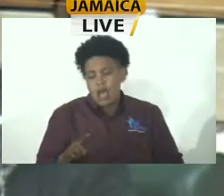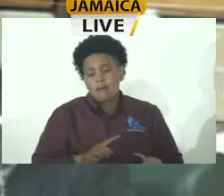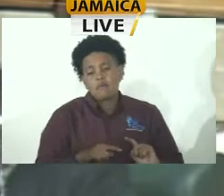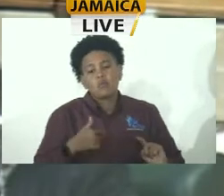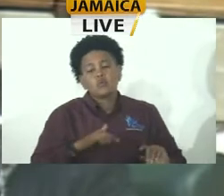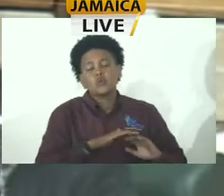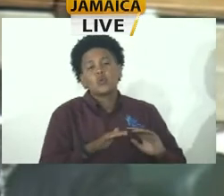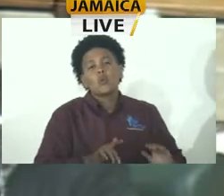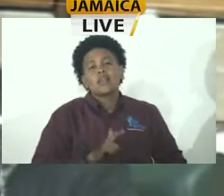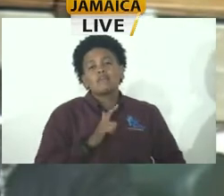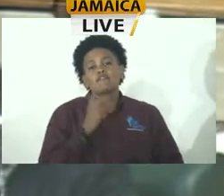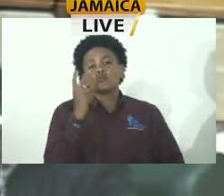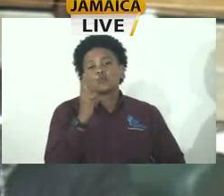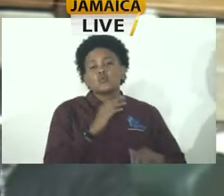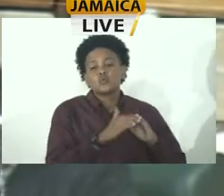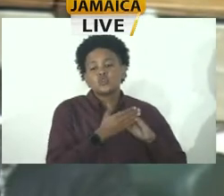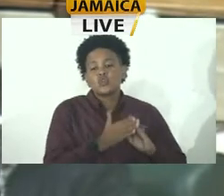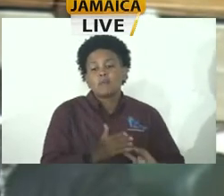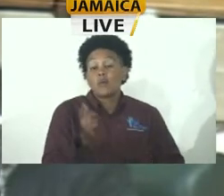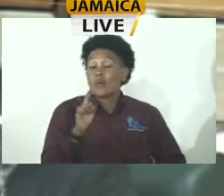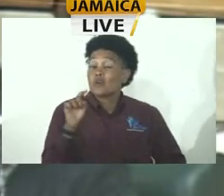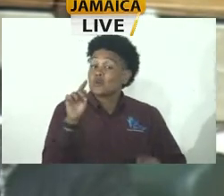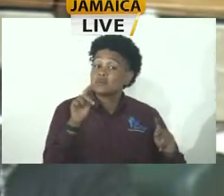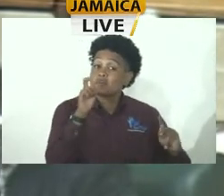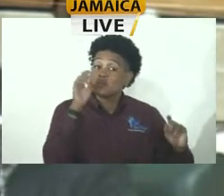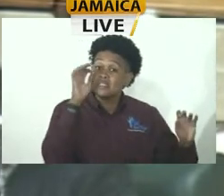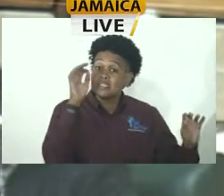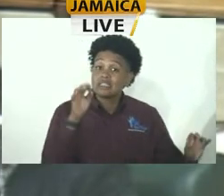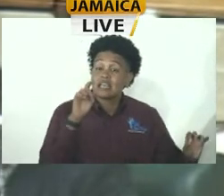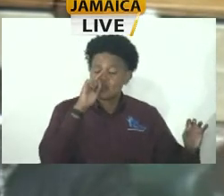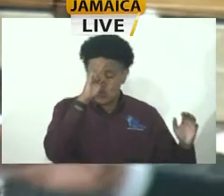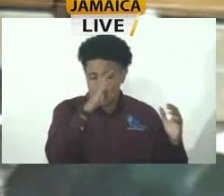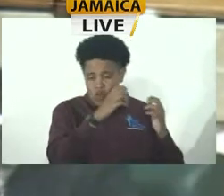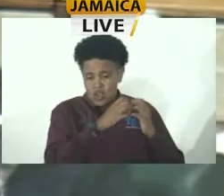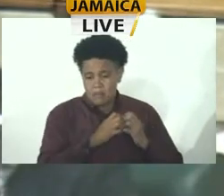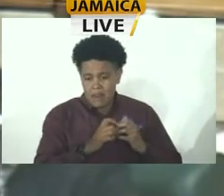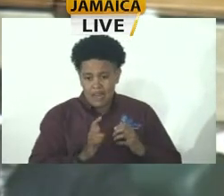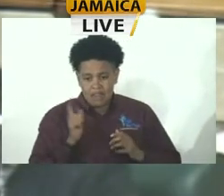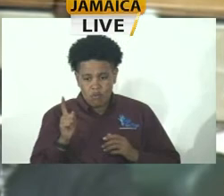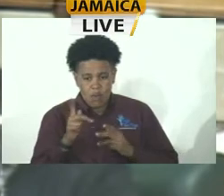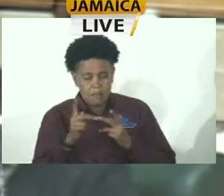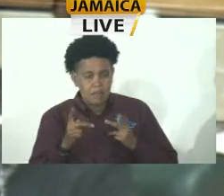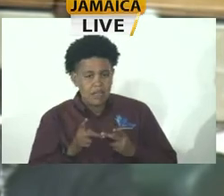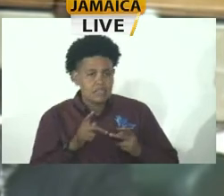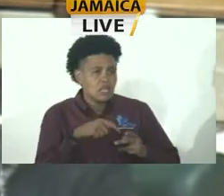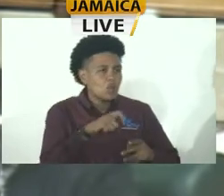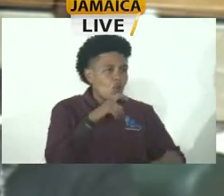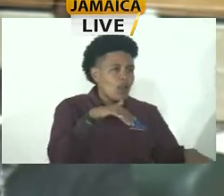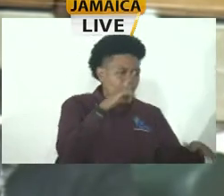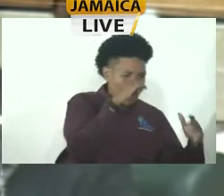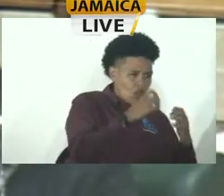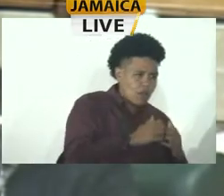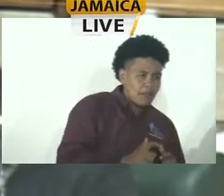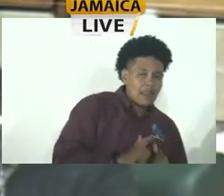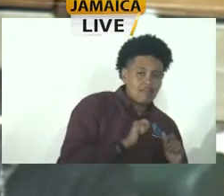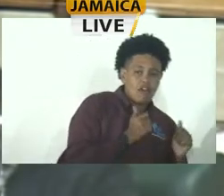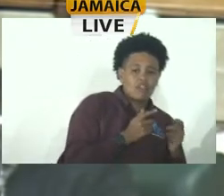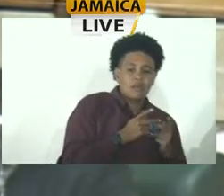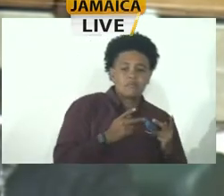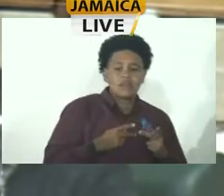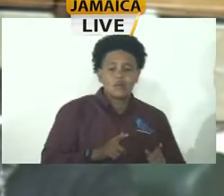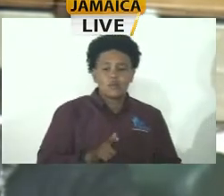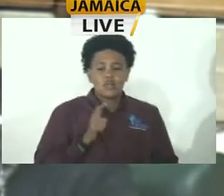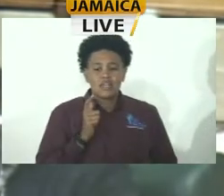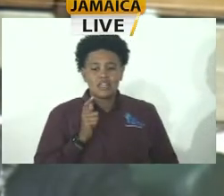two jamaicas where those people who decide to comply live in one place and those who are not complying live in another place we live side by